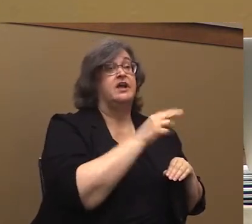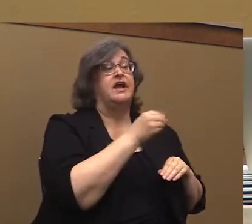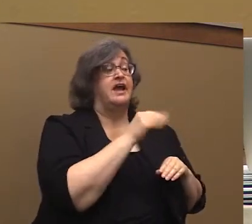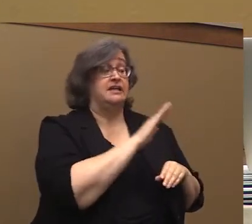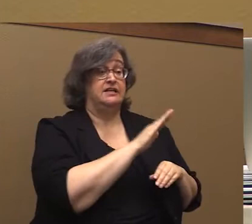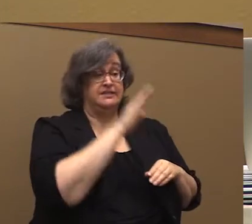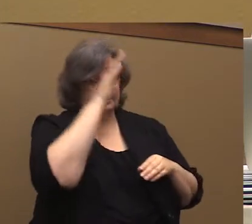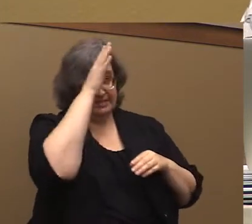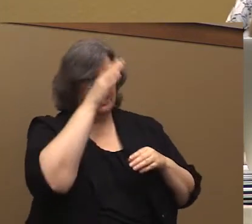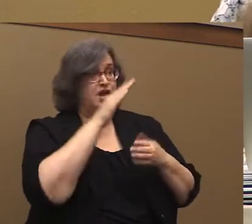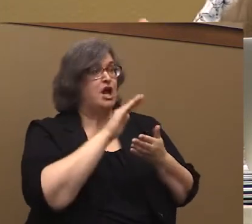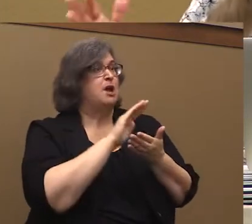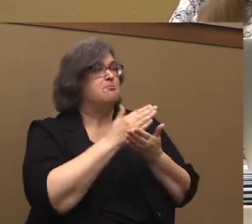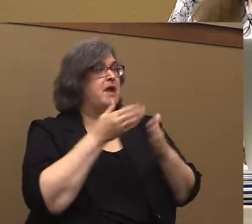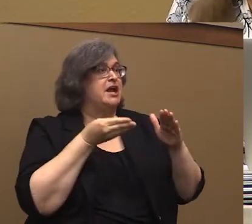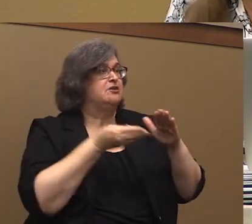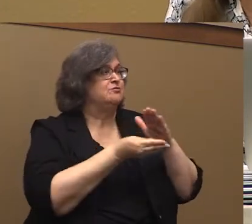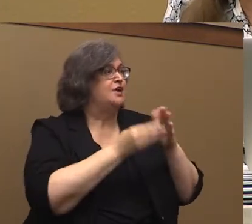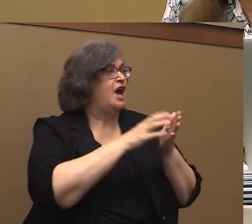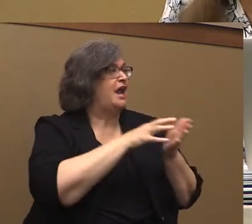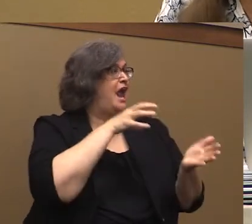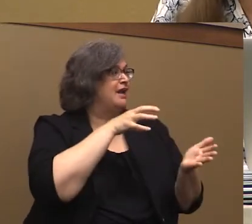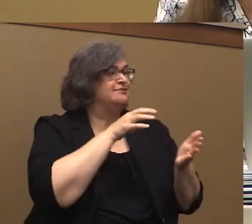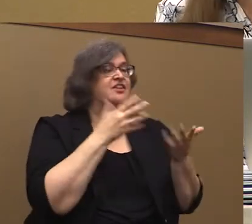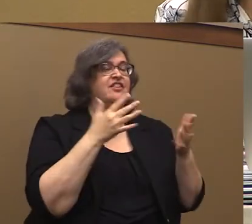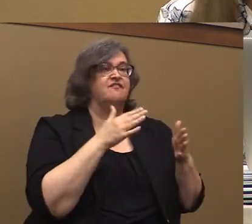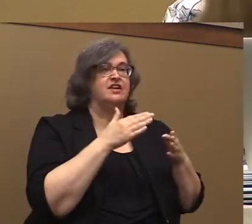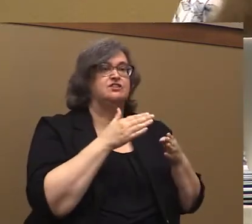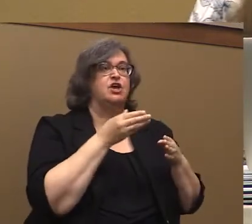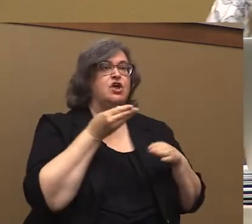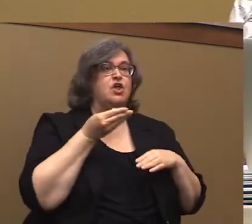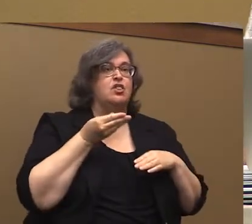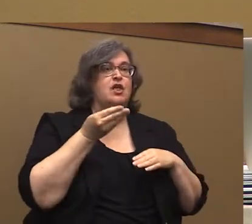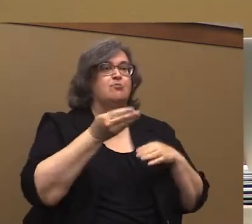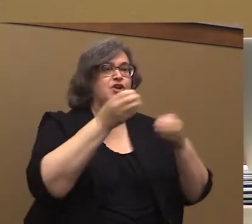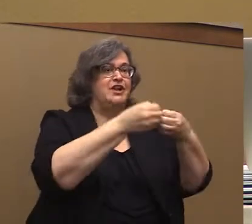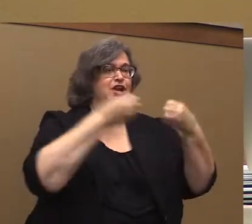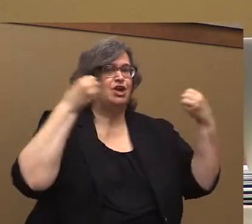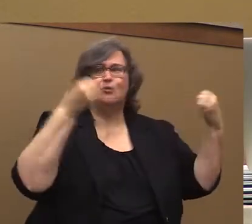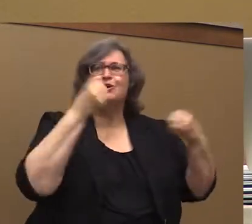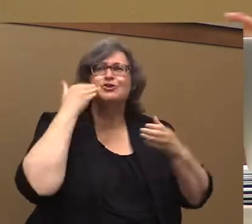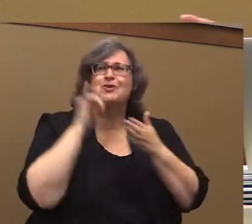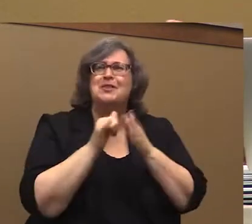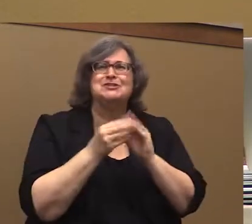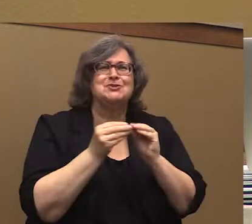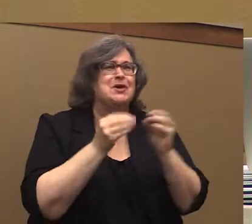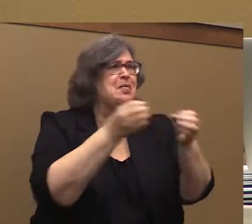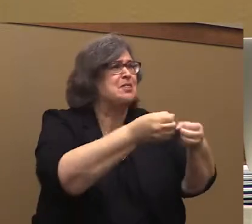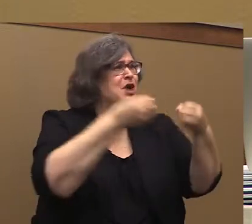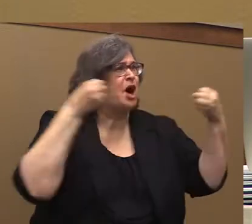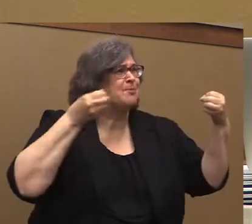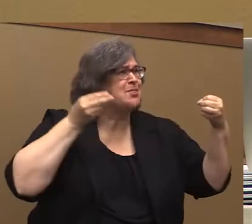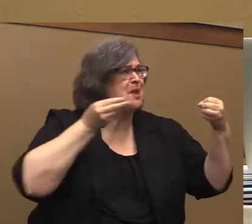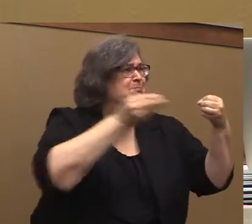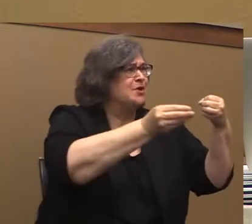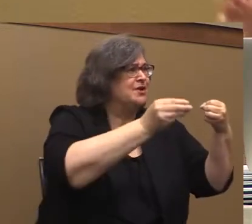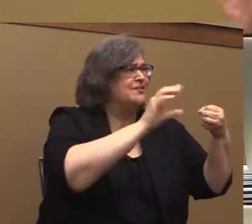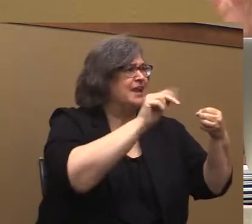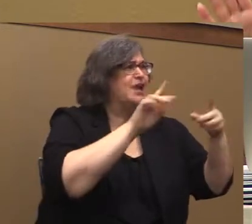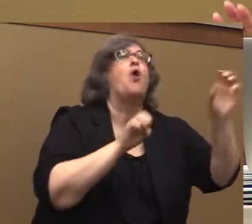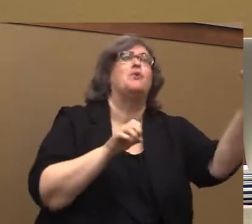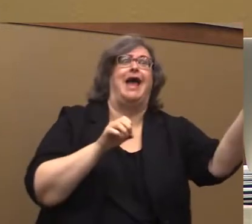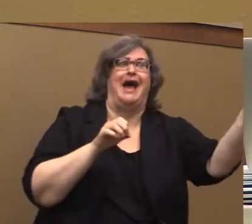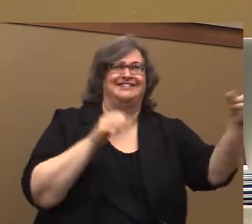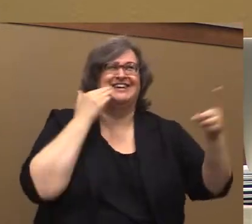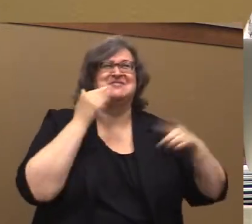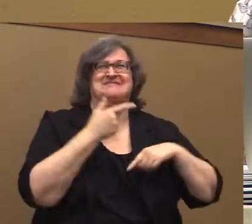cake. And they finish baking the cake, and they put it in the cupboard. Do you guys know this story? Okay.